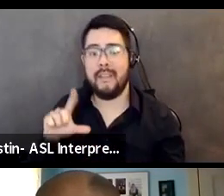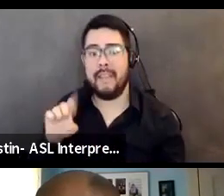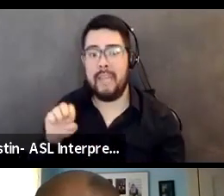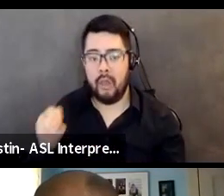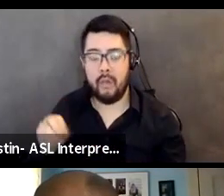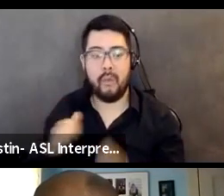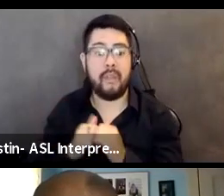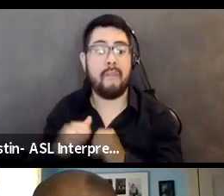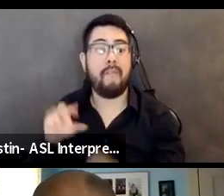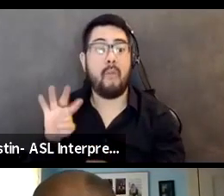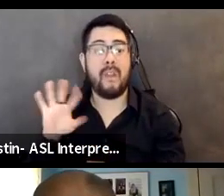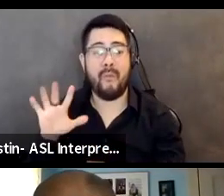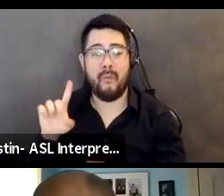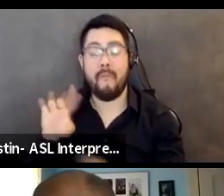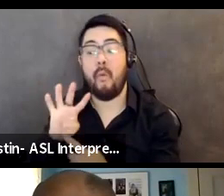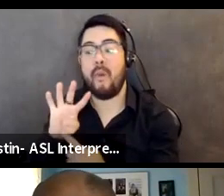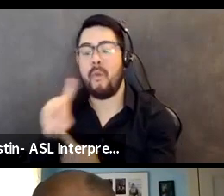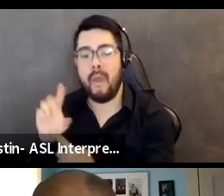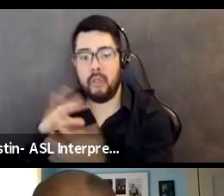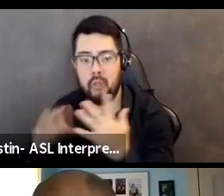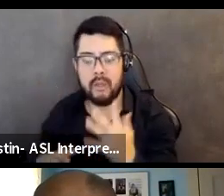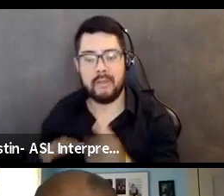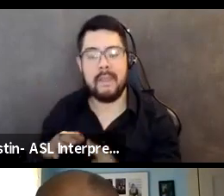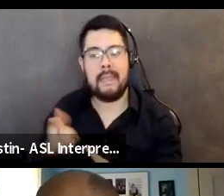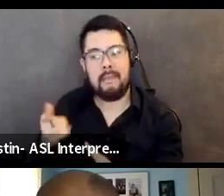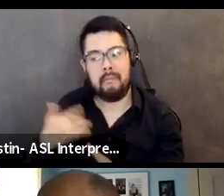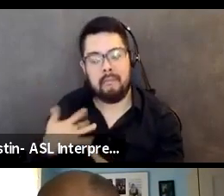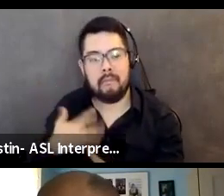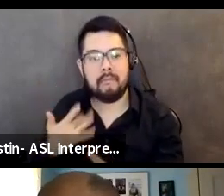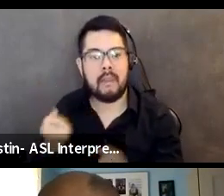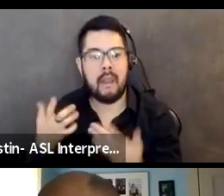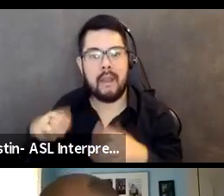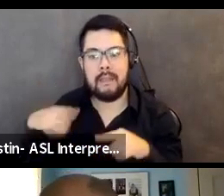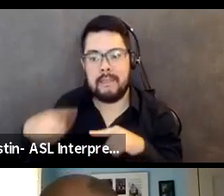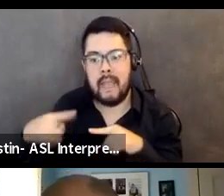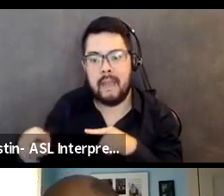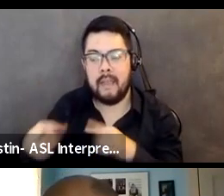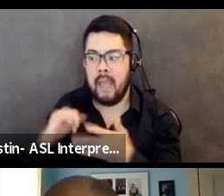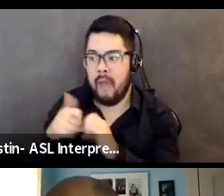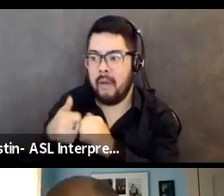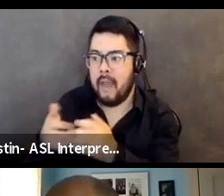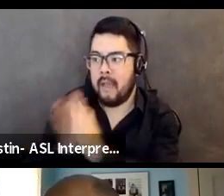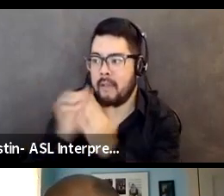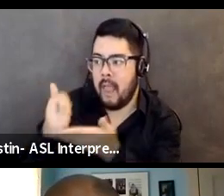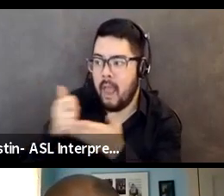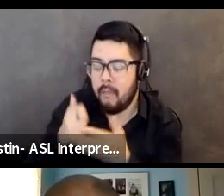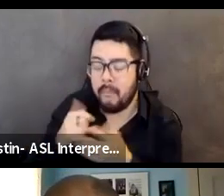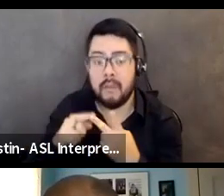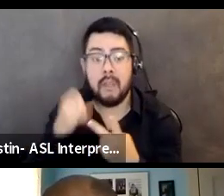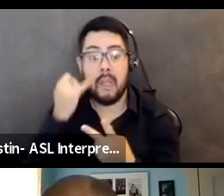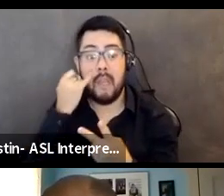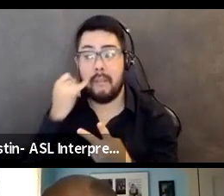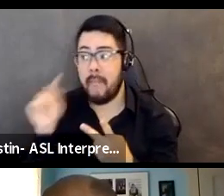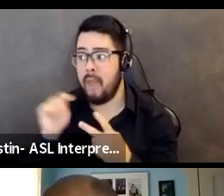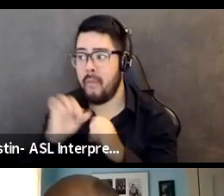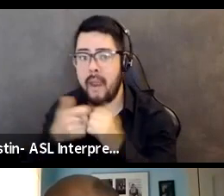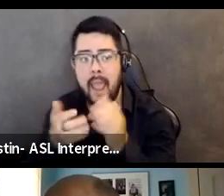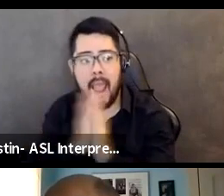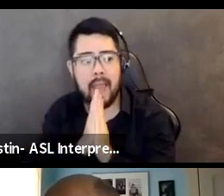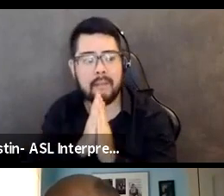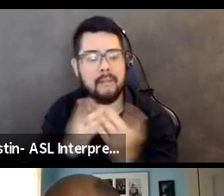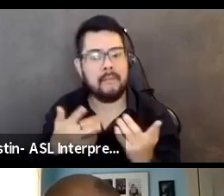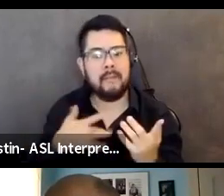anxiety about being helped and i and about how uncomfortable he is using the bathroom when it feels overcrowded and